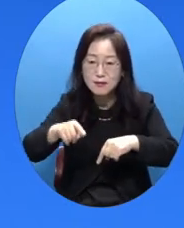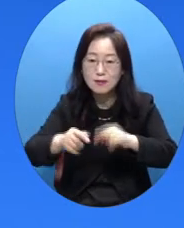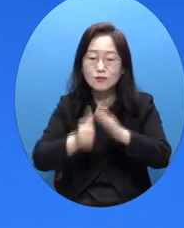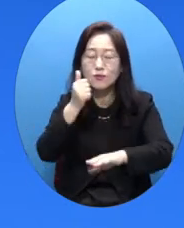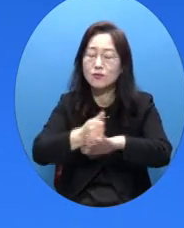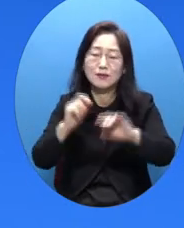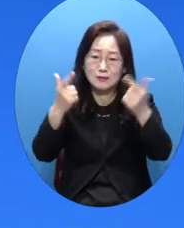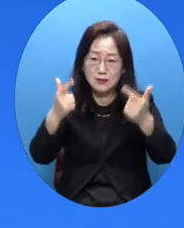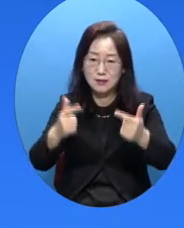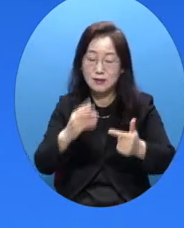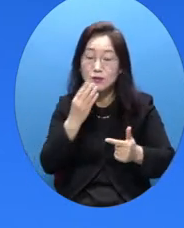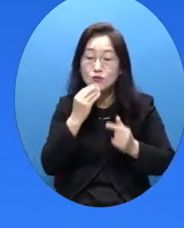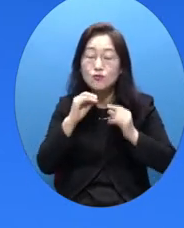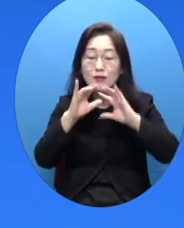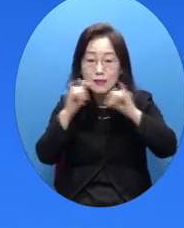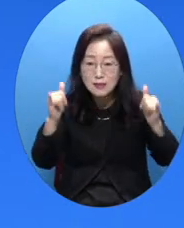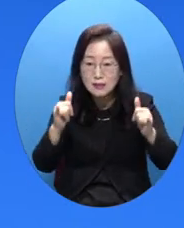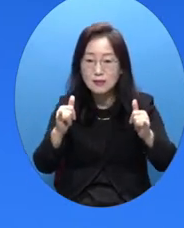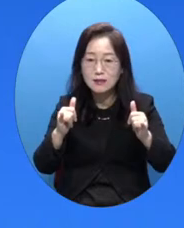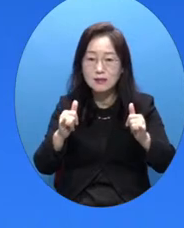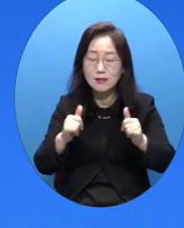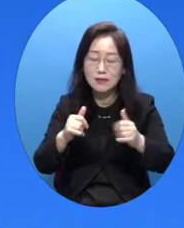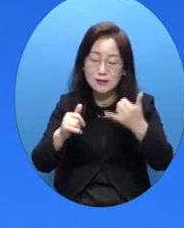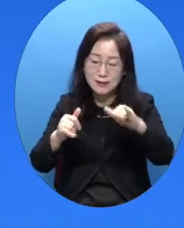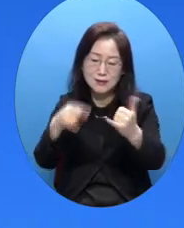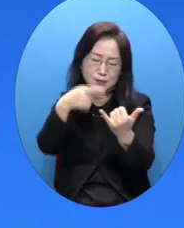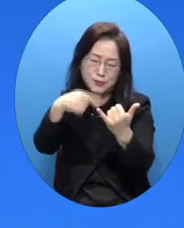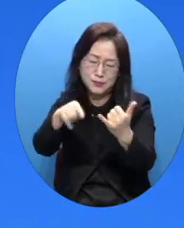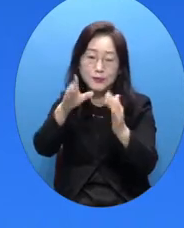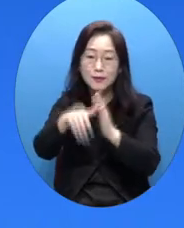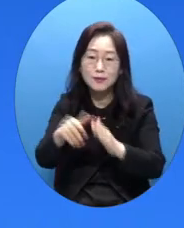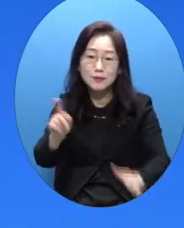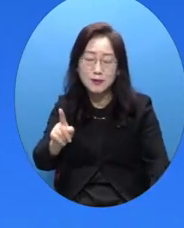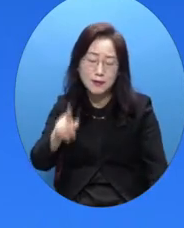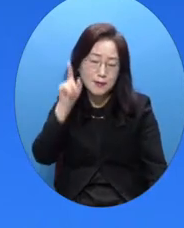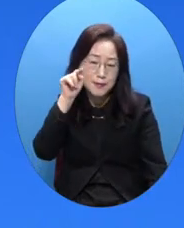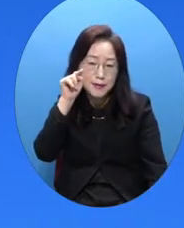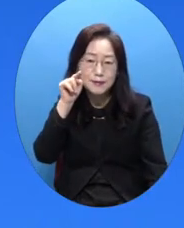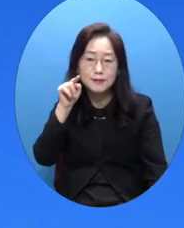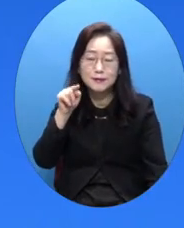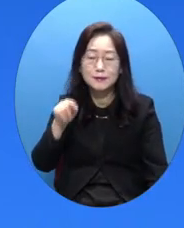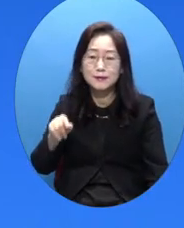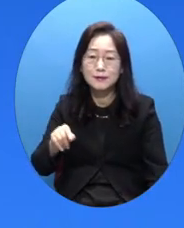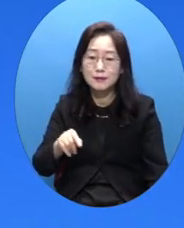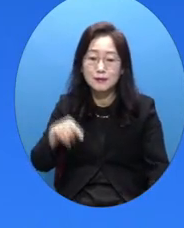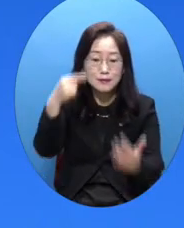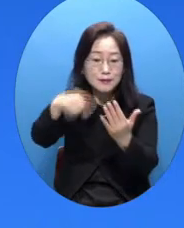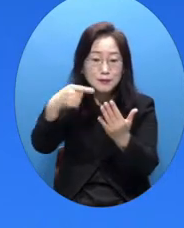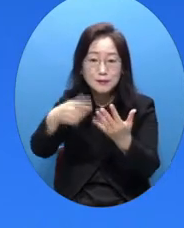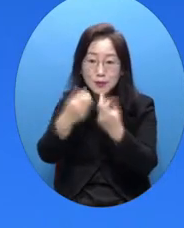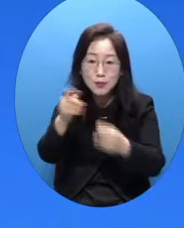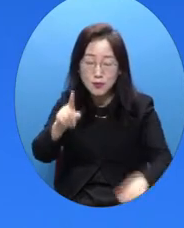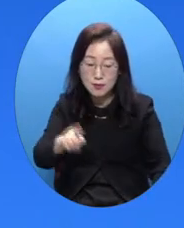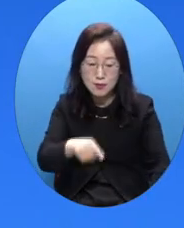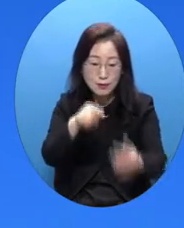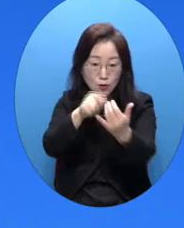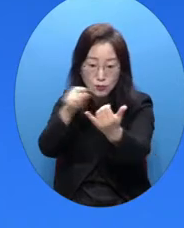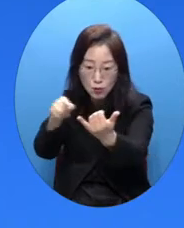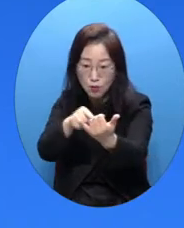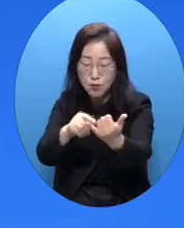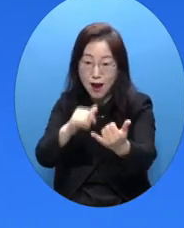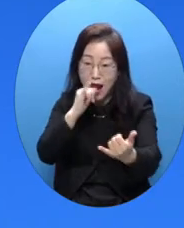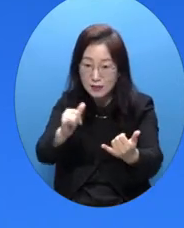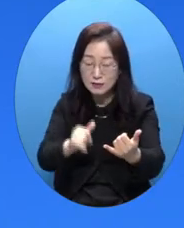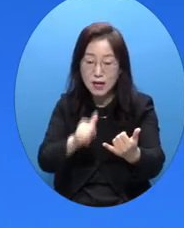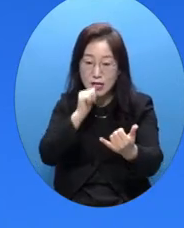to all people they don't try to harm those that had harmed them they don't take